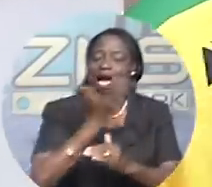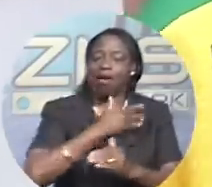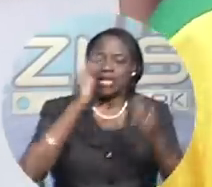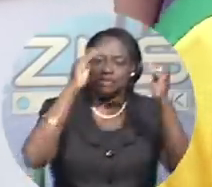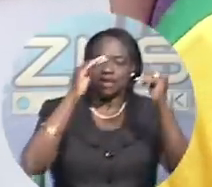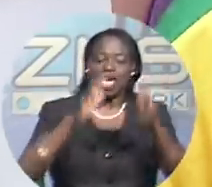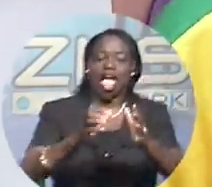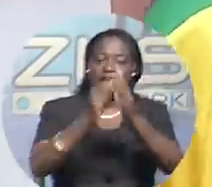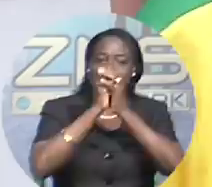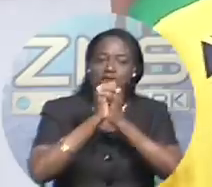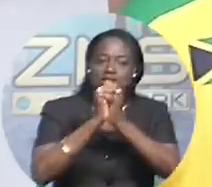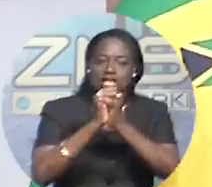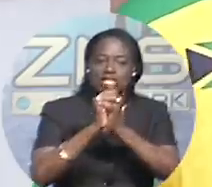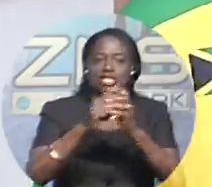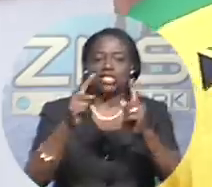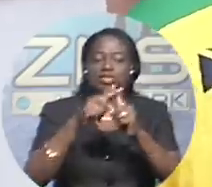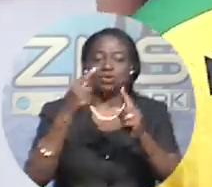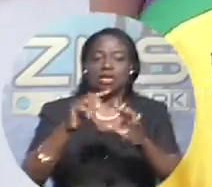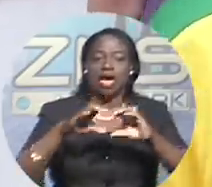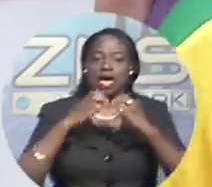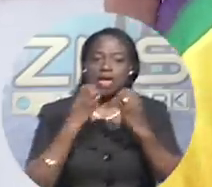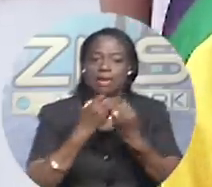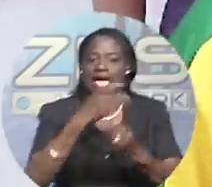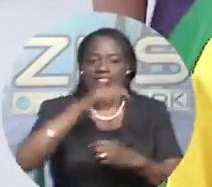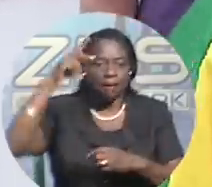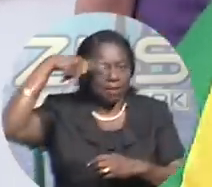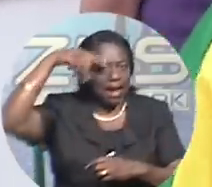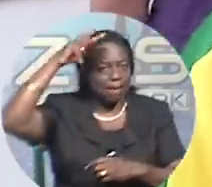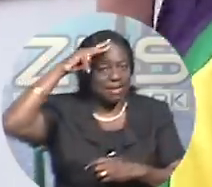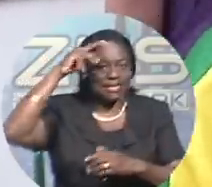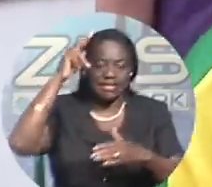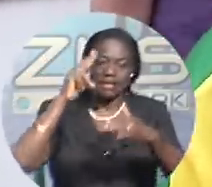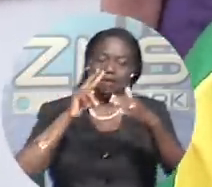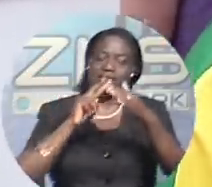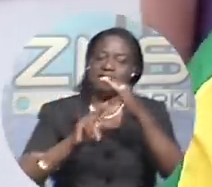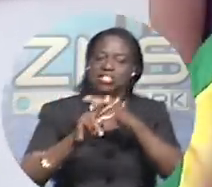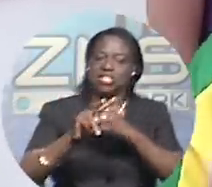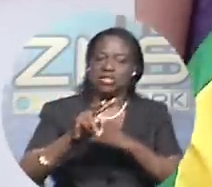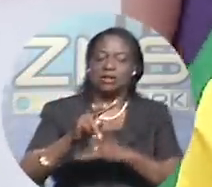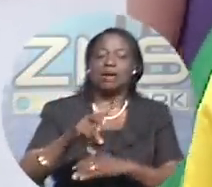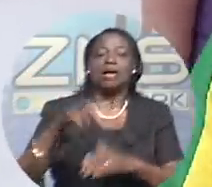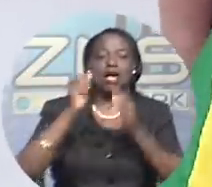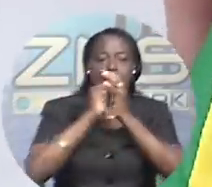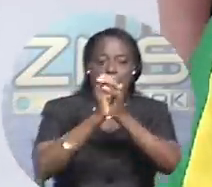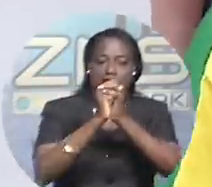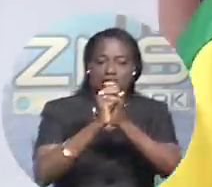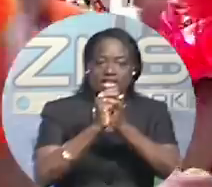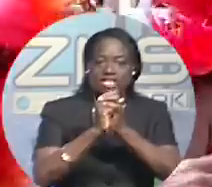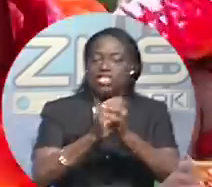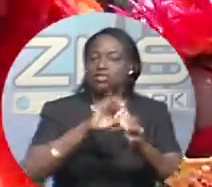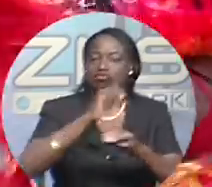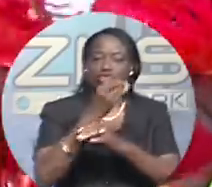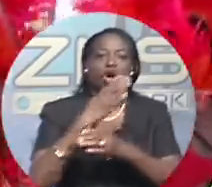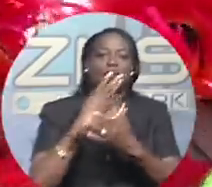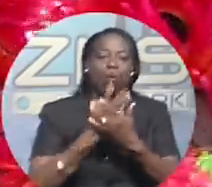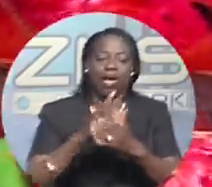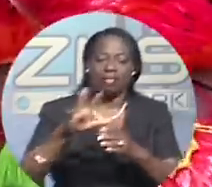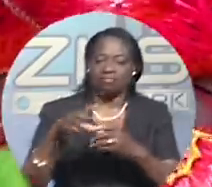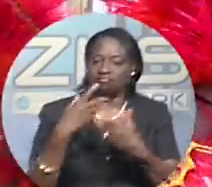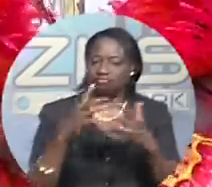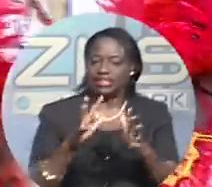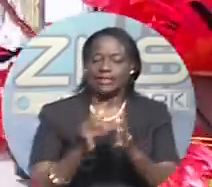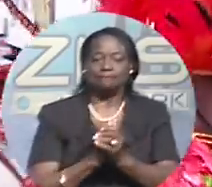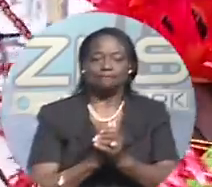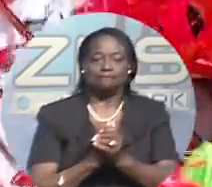to the Festival Commission. I know this is the Prime Minister's vision. Honorable Christie, congratulations, job well done. And there's no